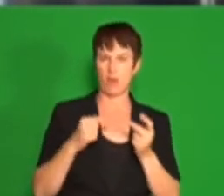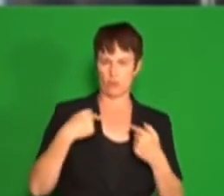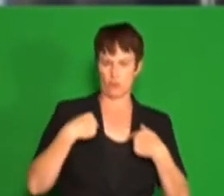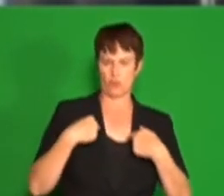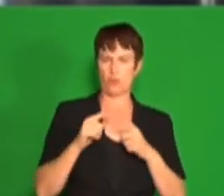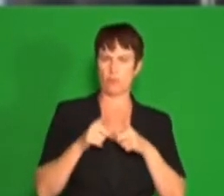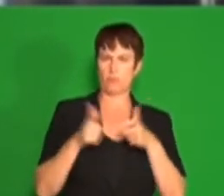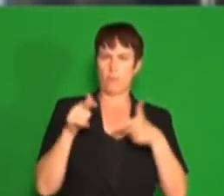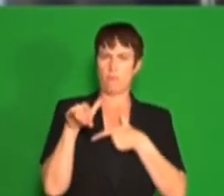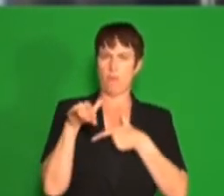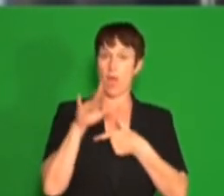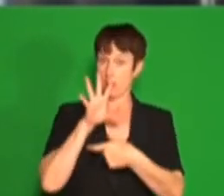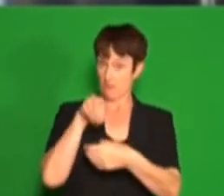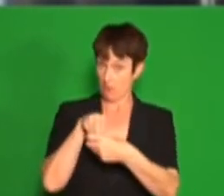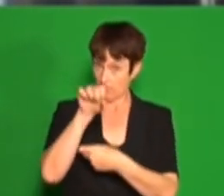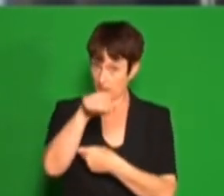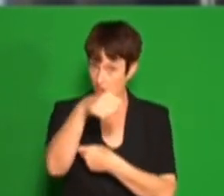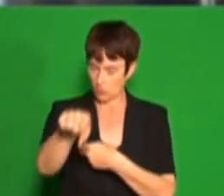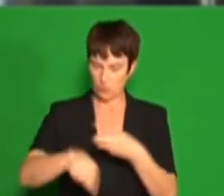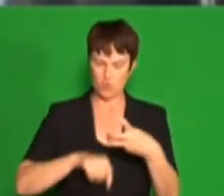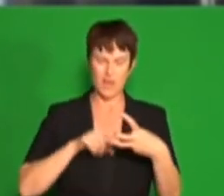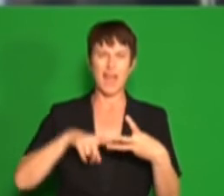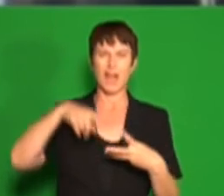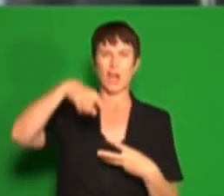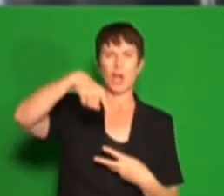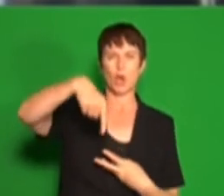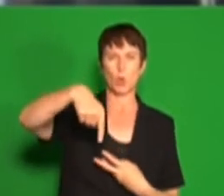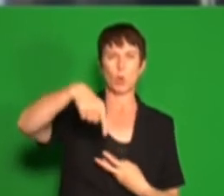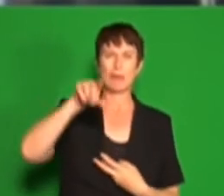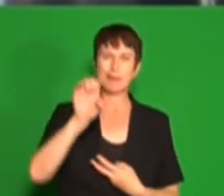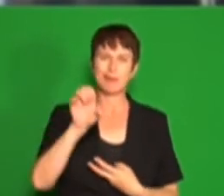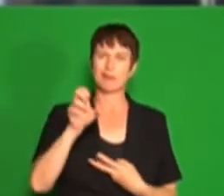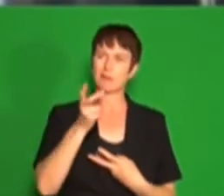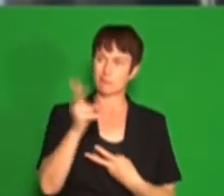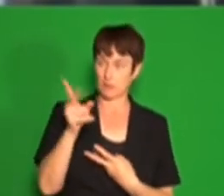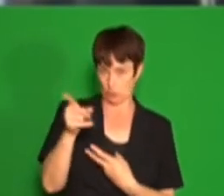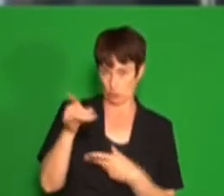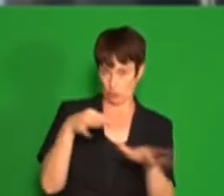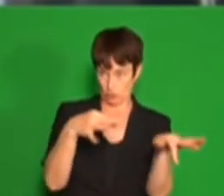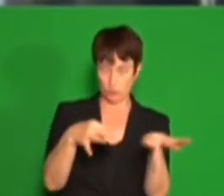whether we could be doing QE and that stuff. And